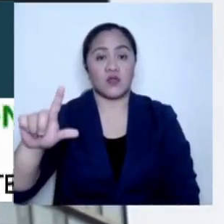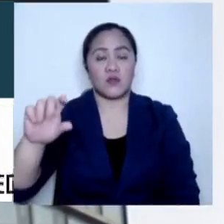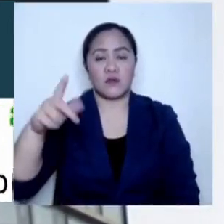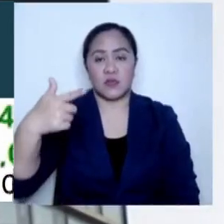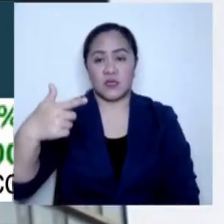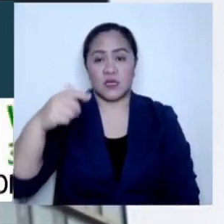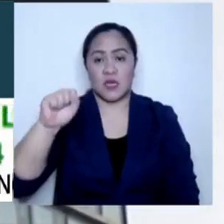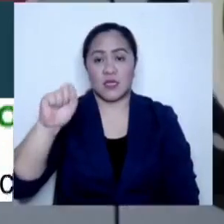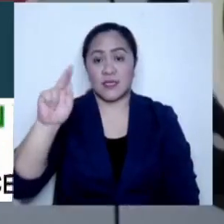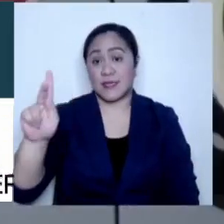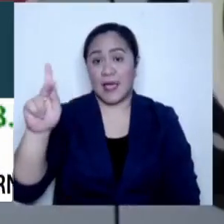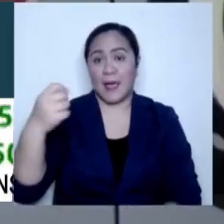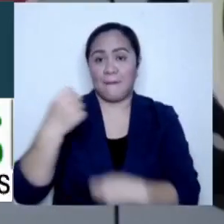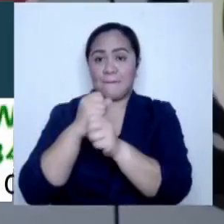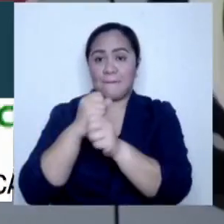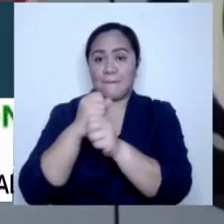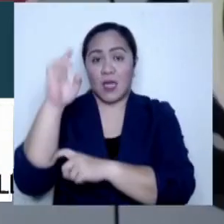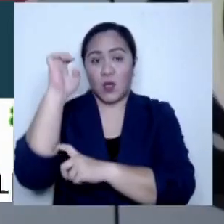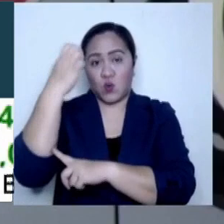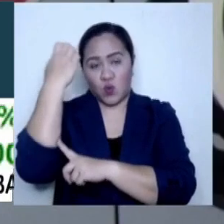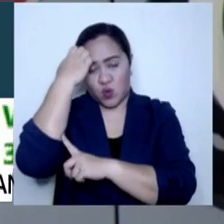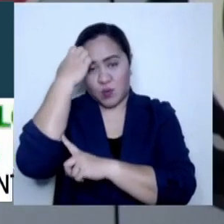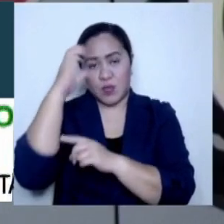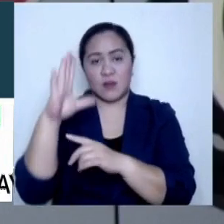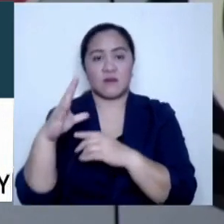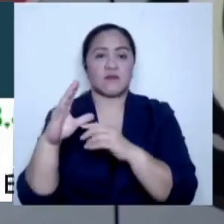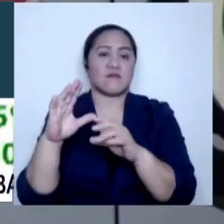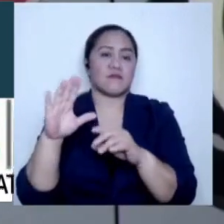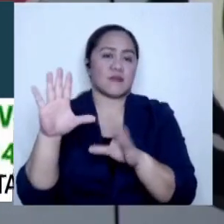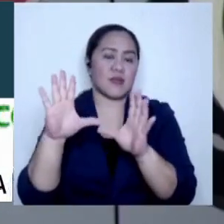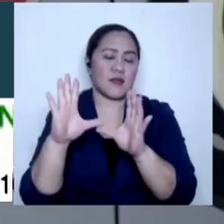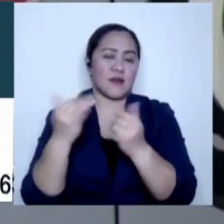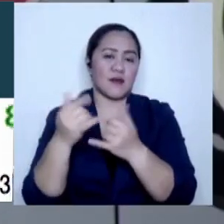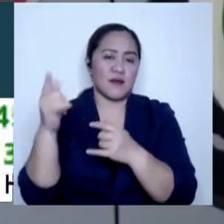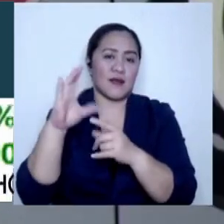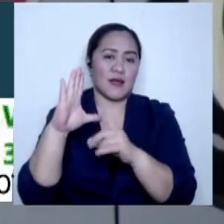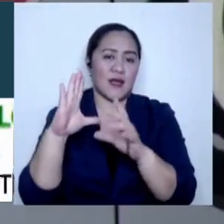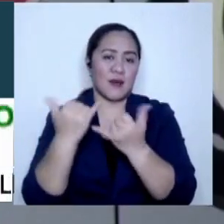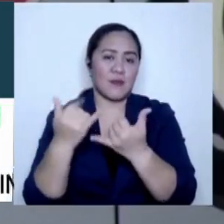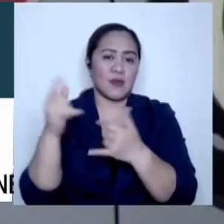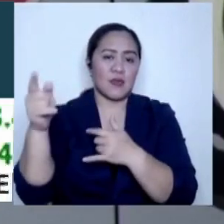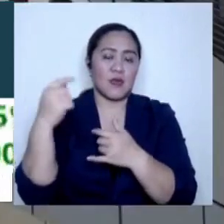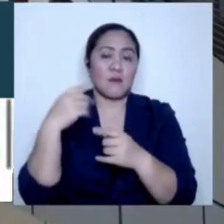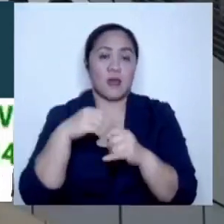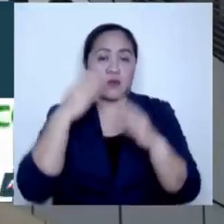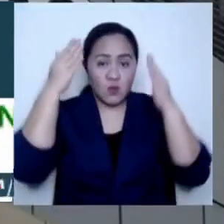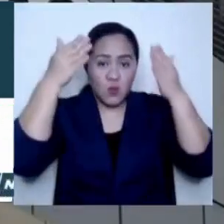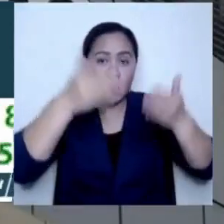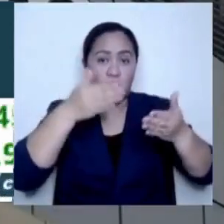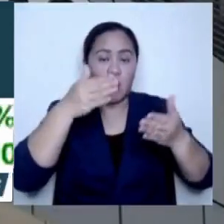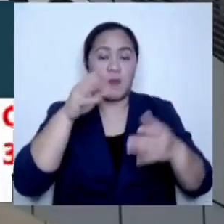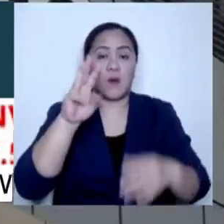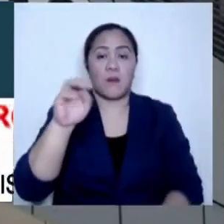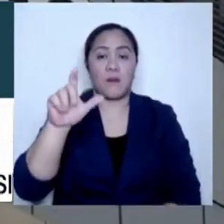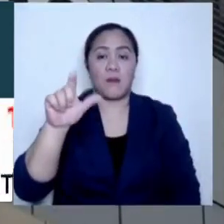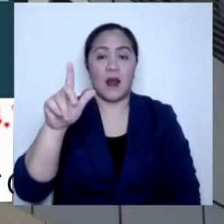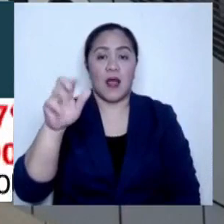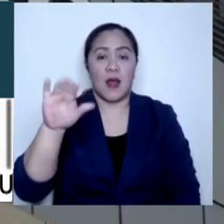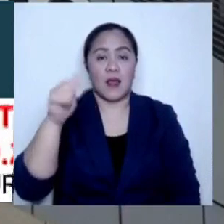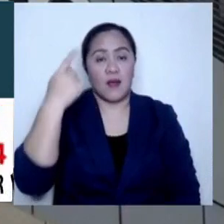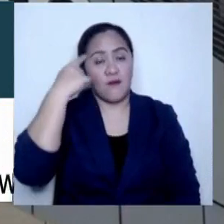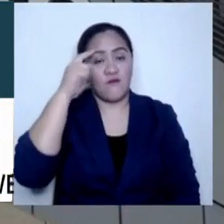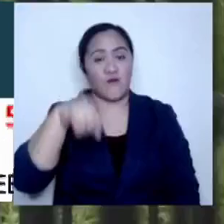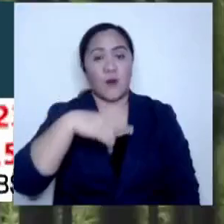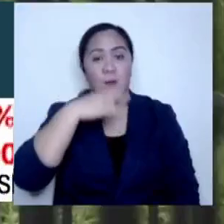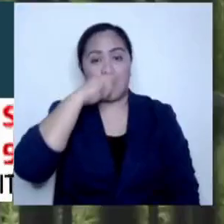found 30% effective at preventing severe cases of malaria in children. While low, it spells a big difference